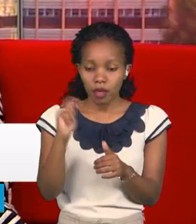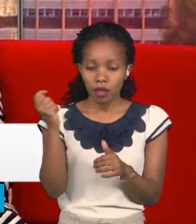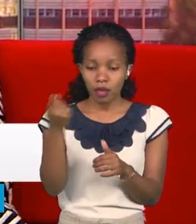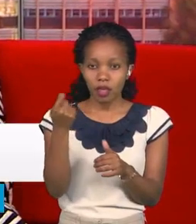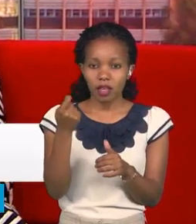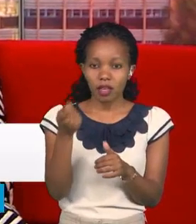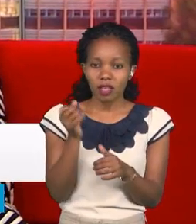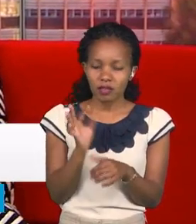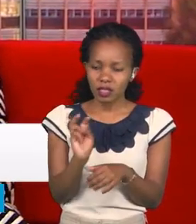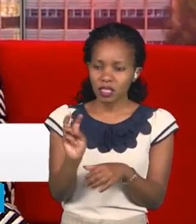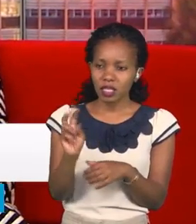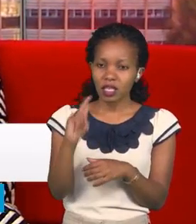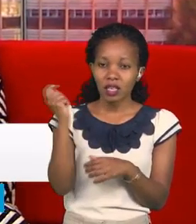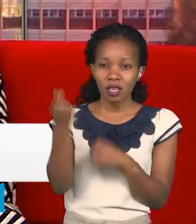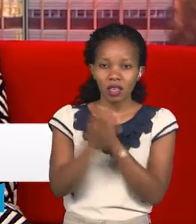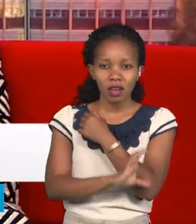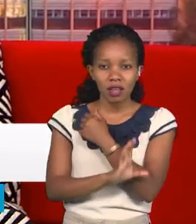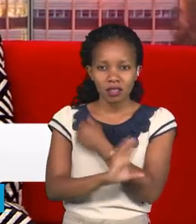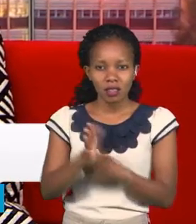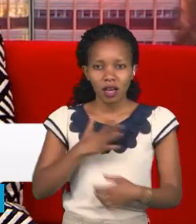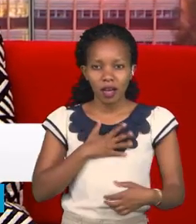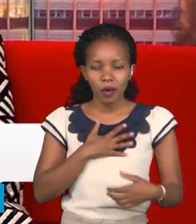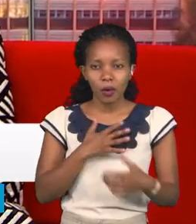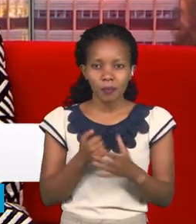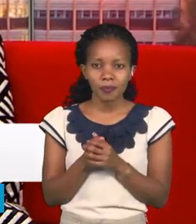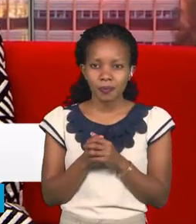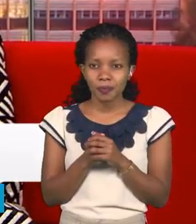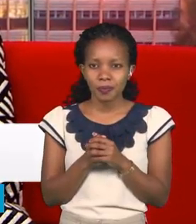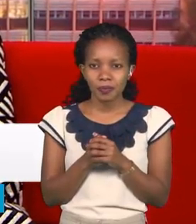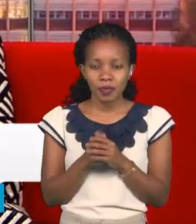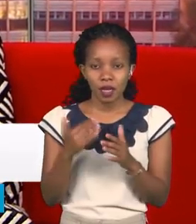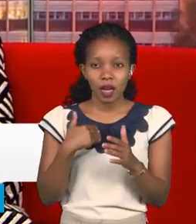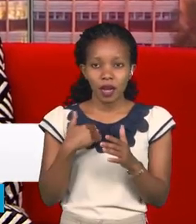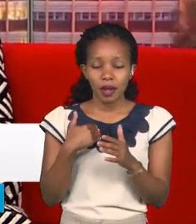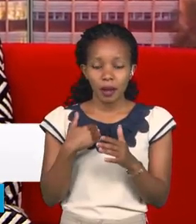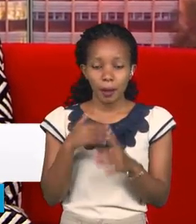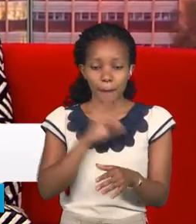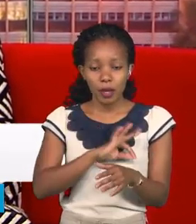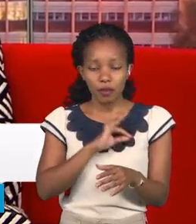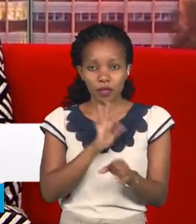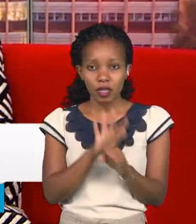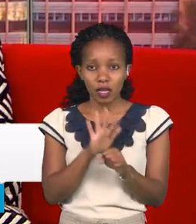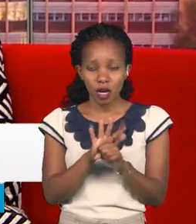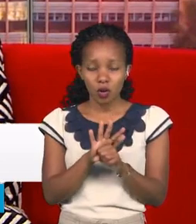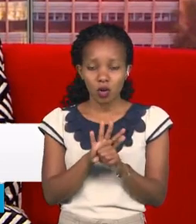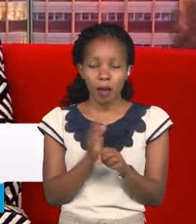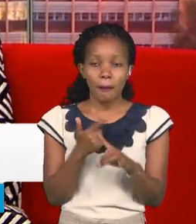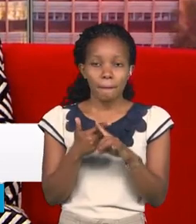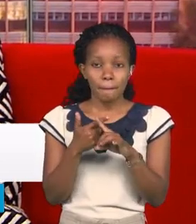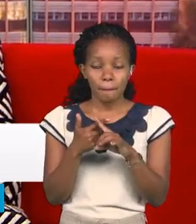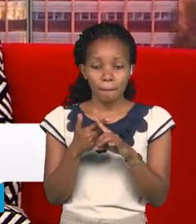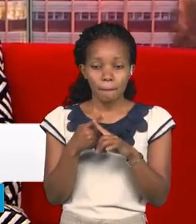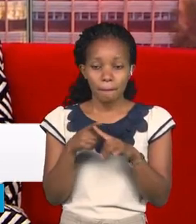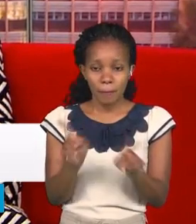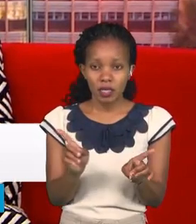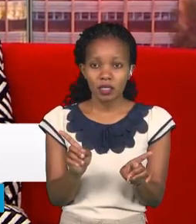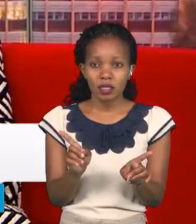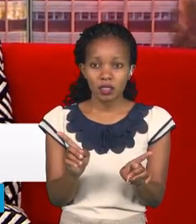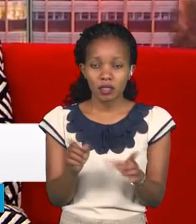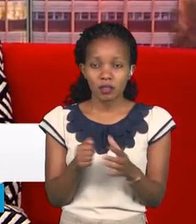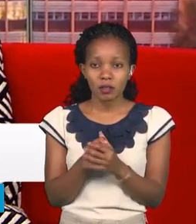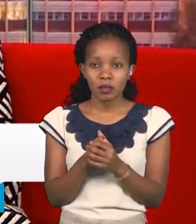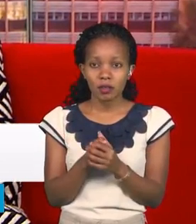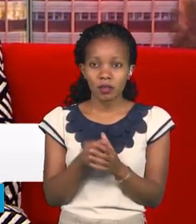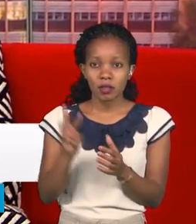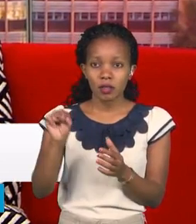Now, if you look at Kenya, right, as I've shared earlier also, it has got a strategic advantage. Now, apart from that, for example, Medihill has started